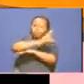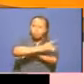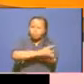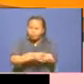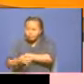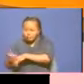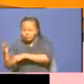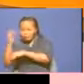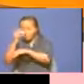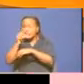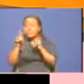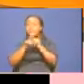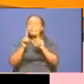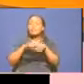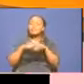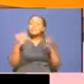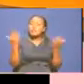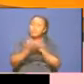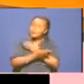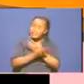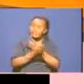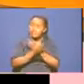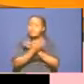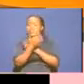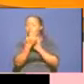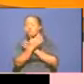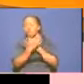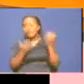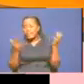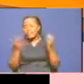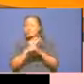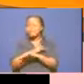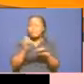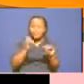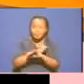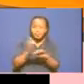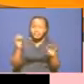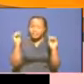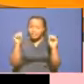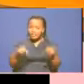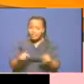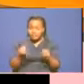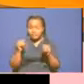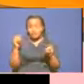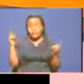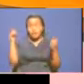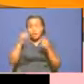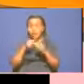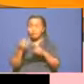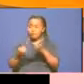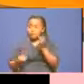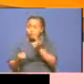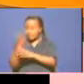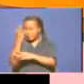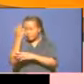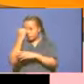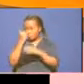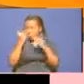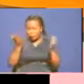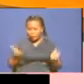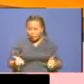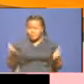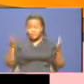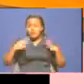get your dialysis in case if you missed it during the day. The main aim of starting it was basically because of the people